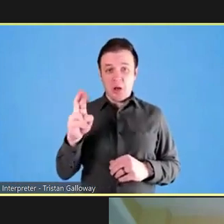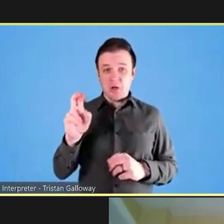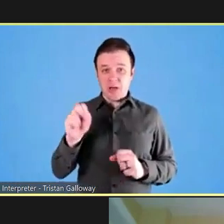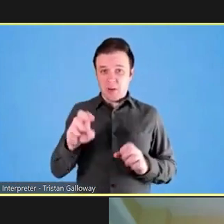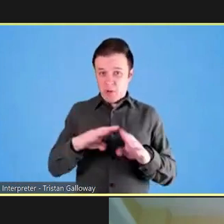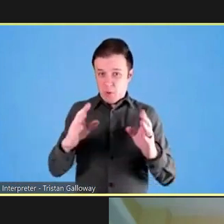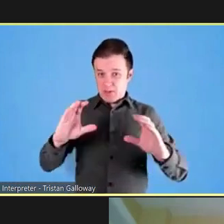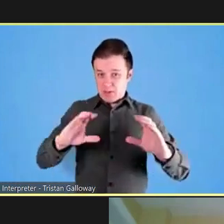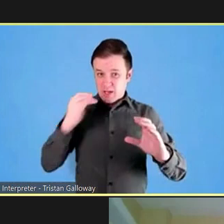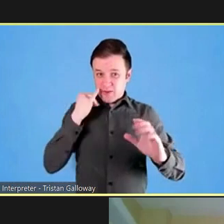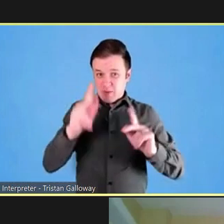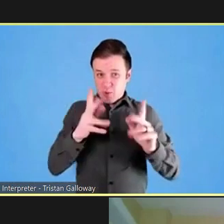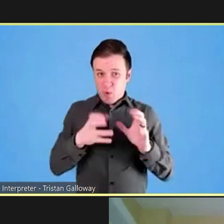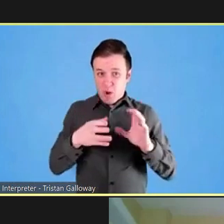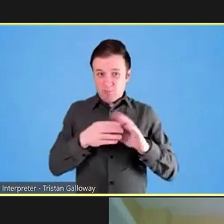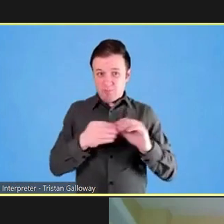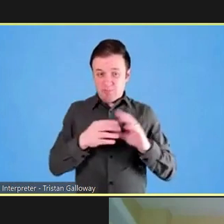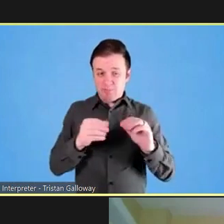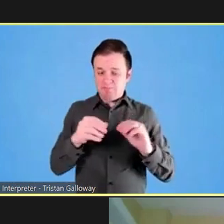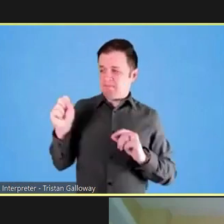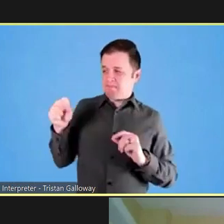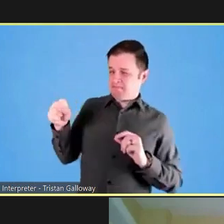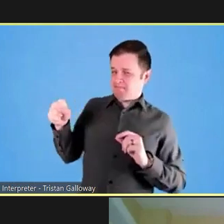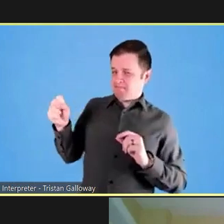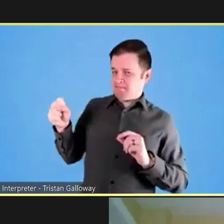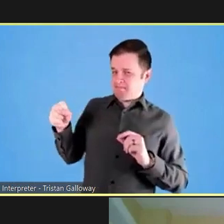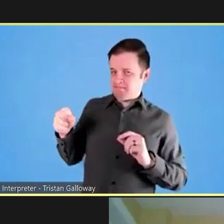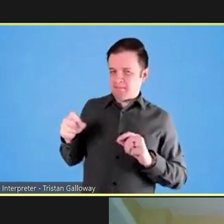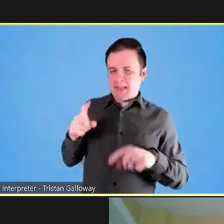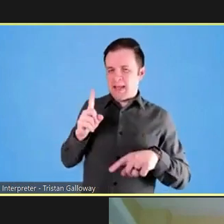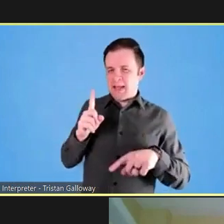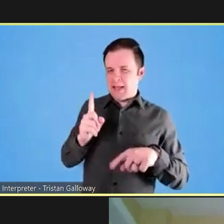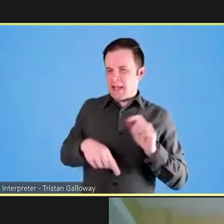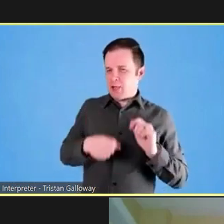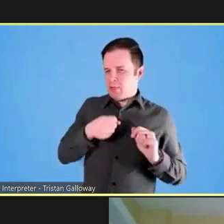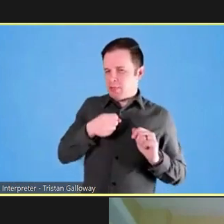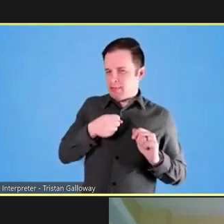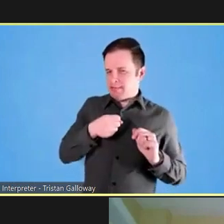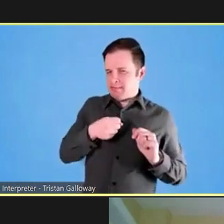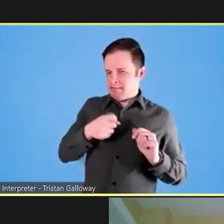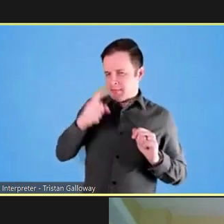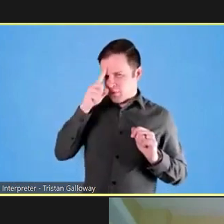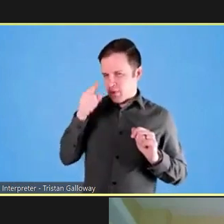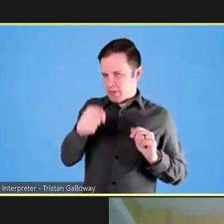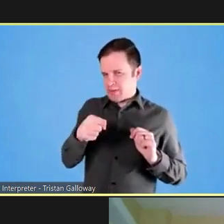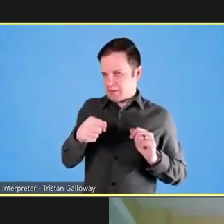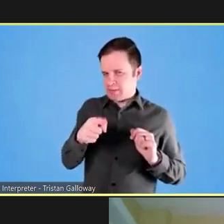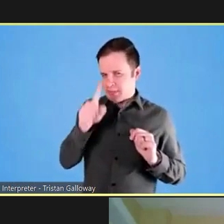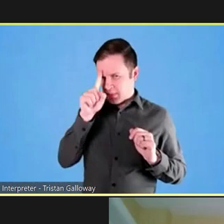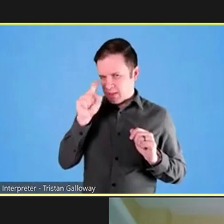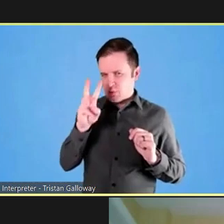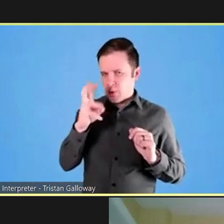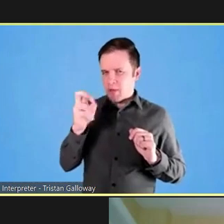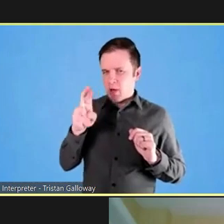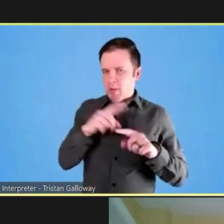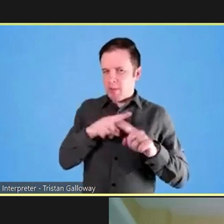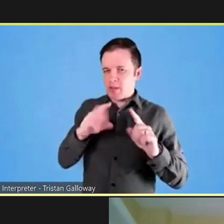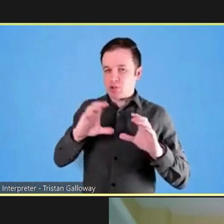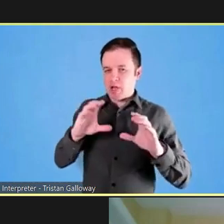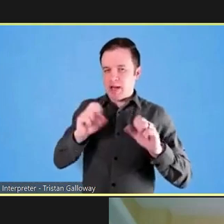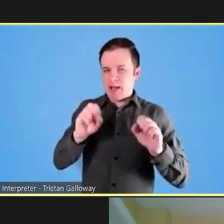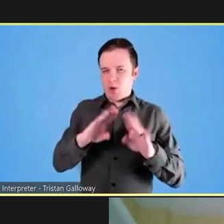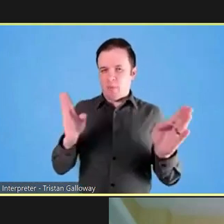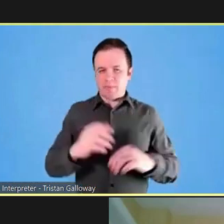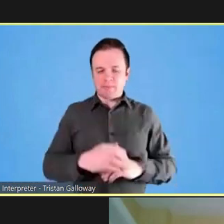to comment? Yeah, I can. Unable to I go can't do through the mic? microphones in a webinar format, but I'll go ahead and open up the chat for everybody. Okay, thank